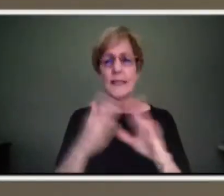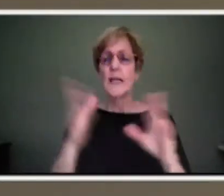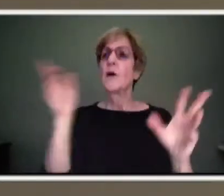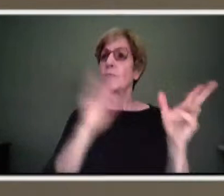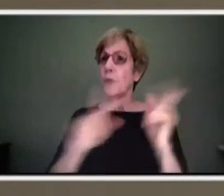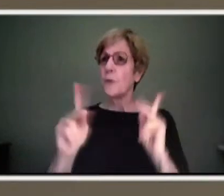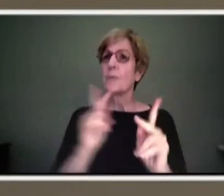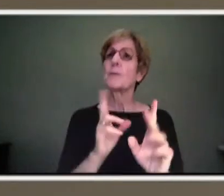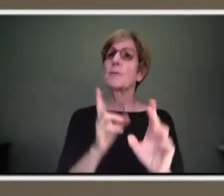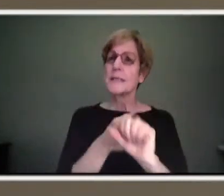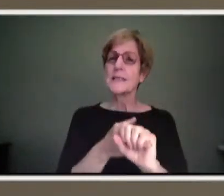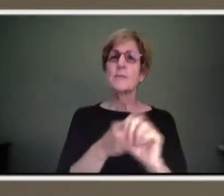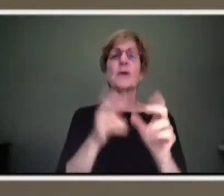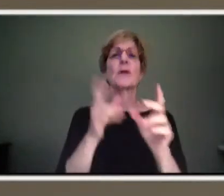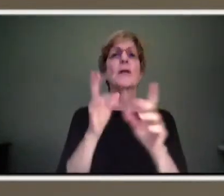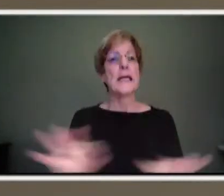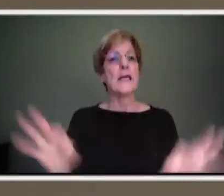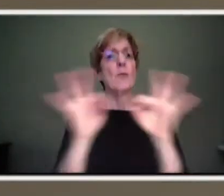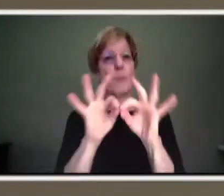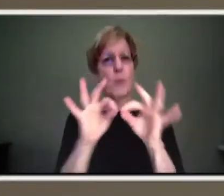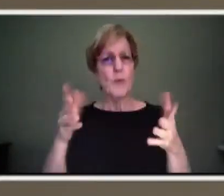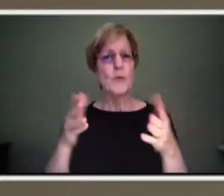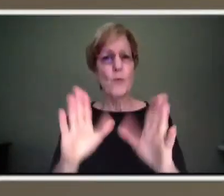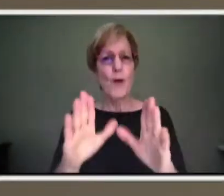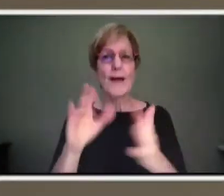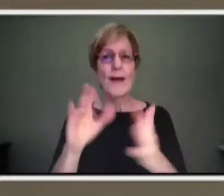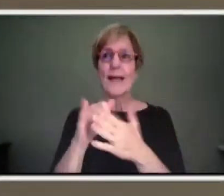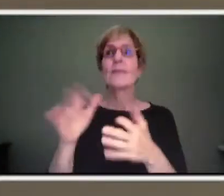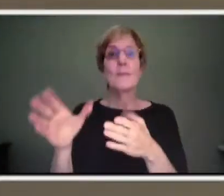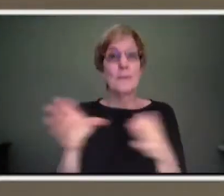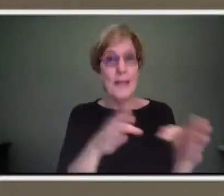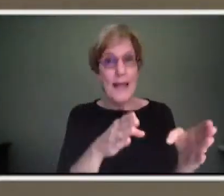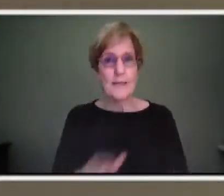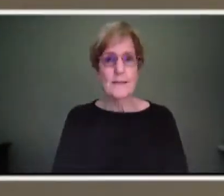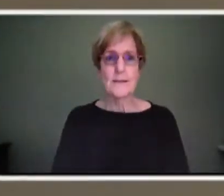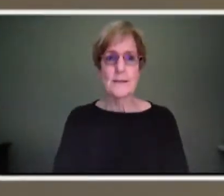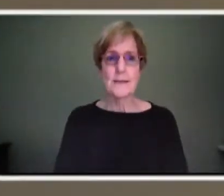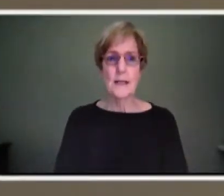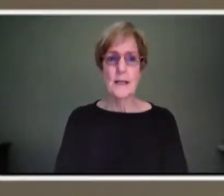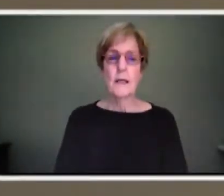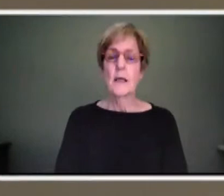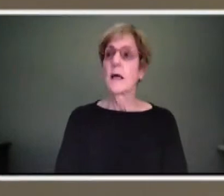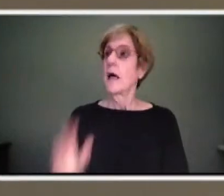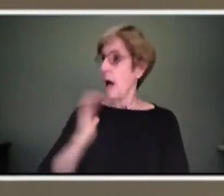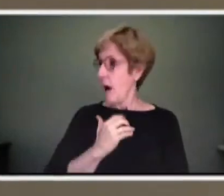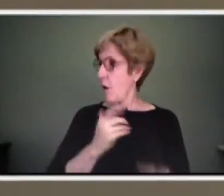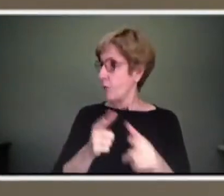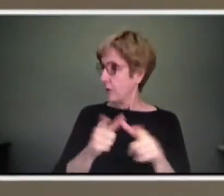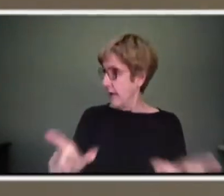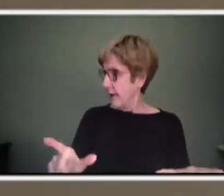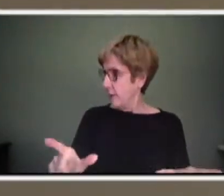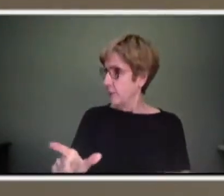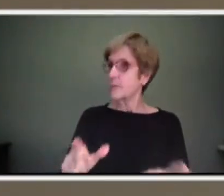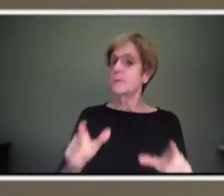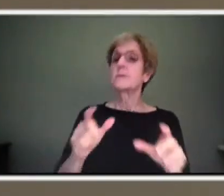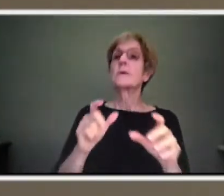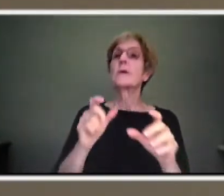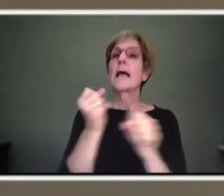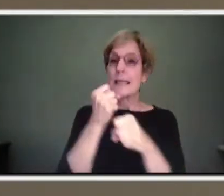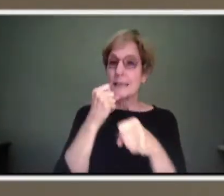in a meaningful way in the upcoming area plans. Our language through council has created